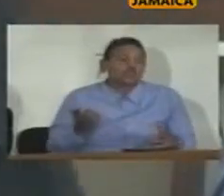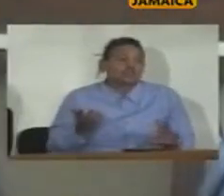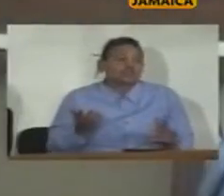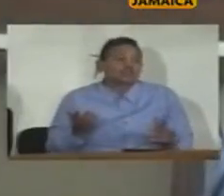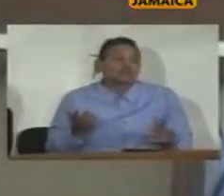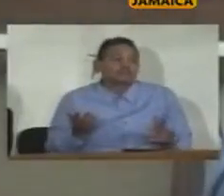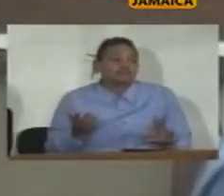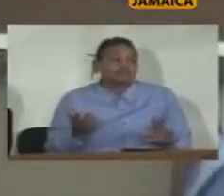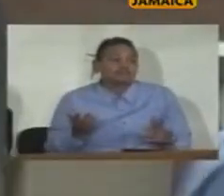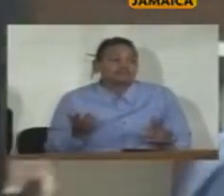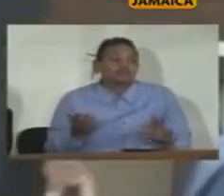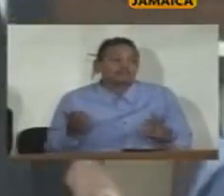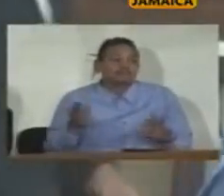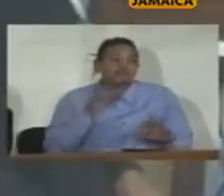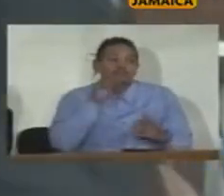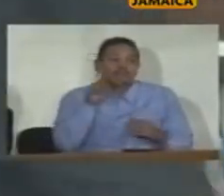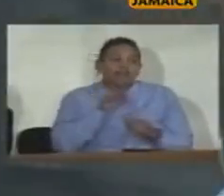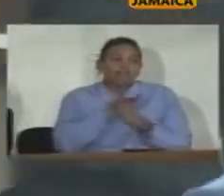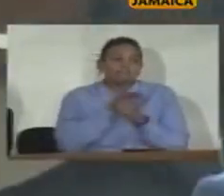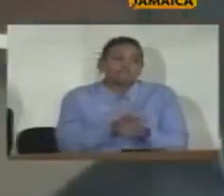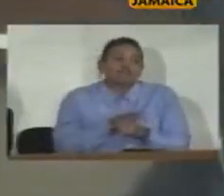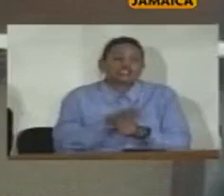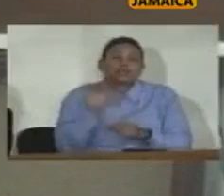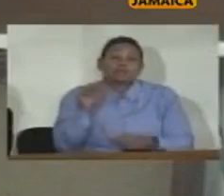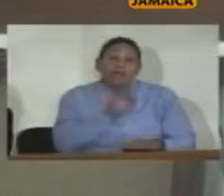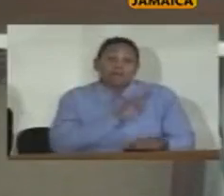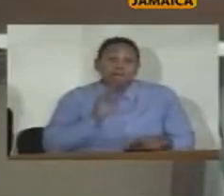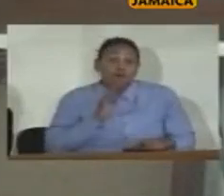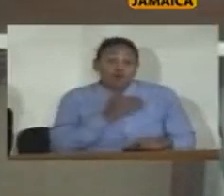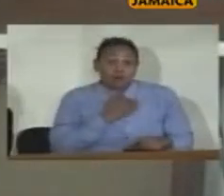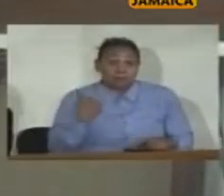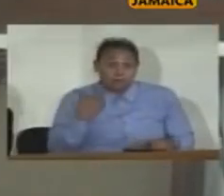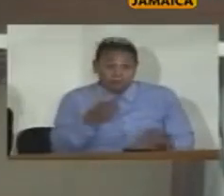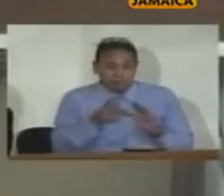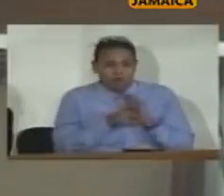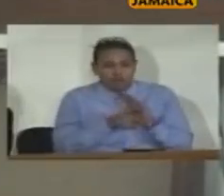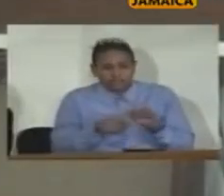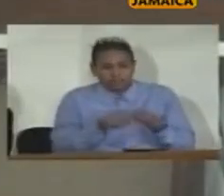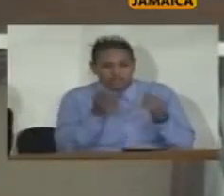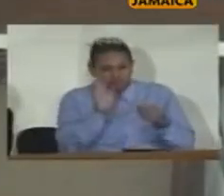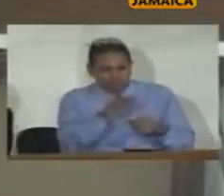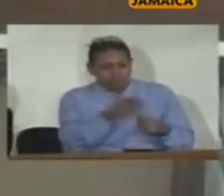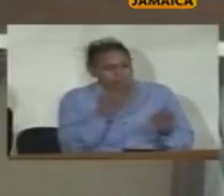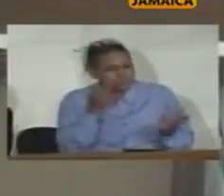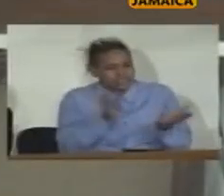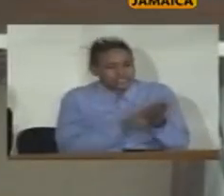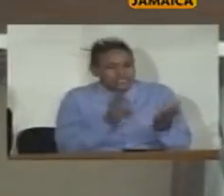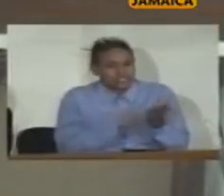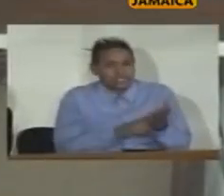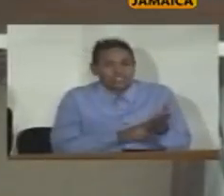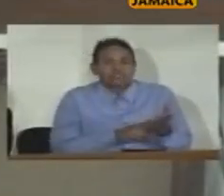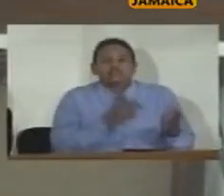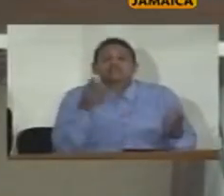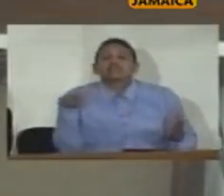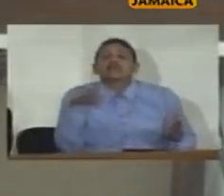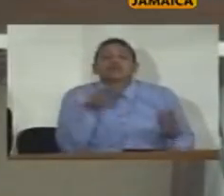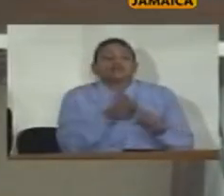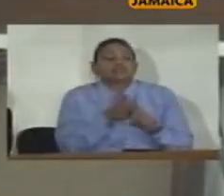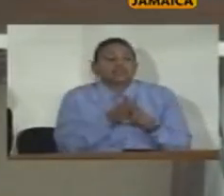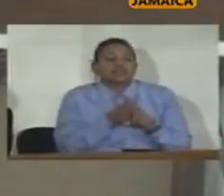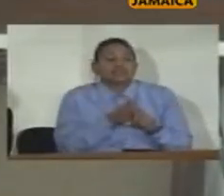although being pressured by board members to do that, that they are the ones in the right when they